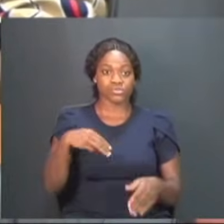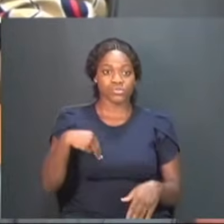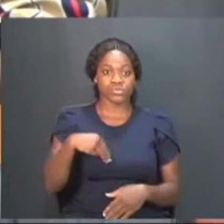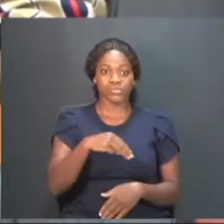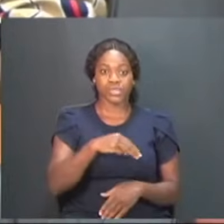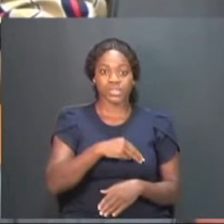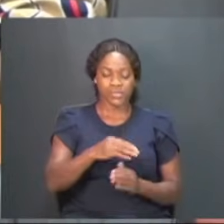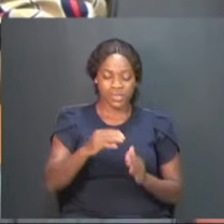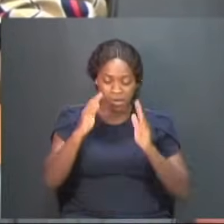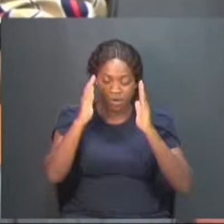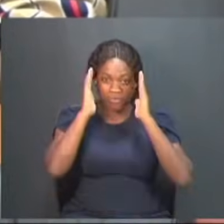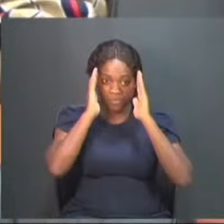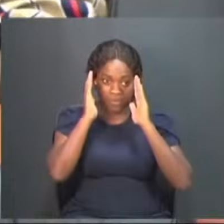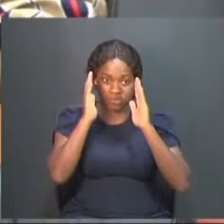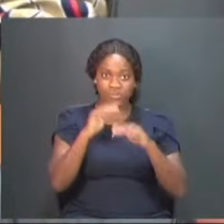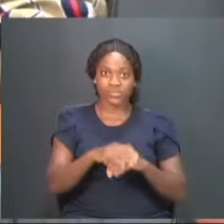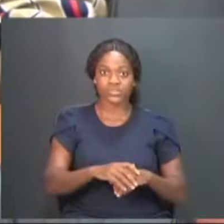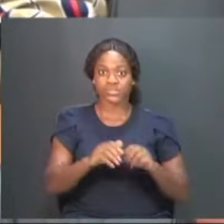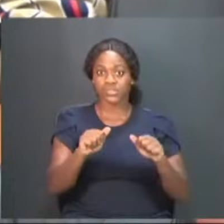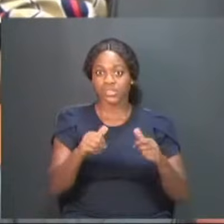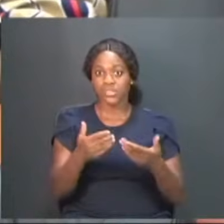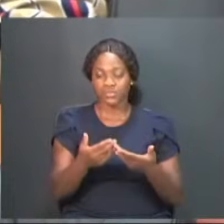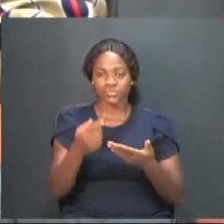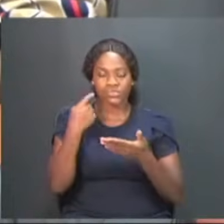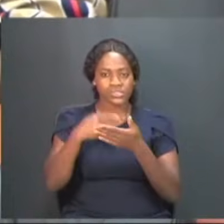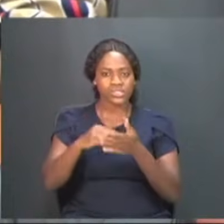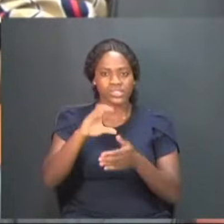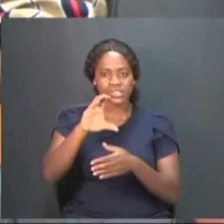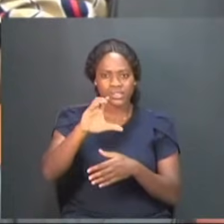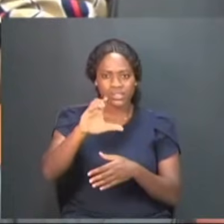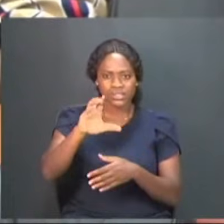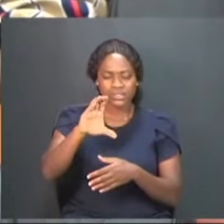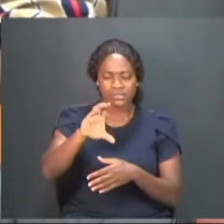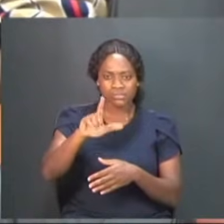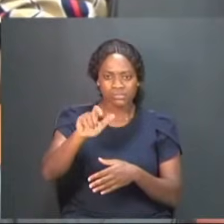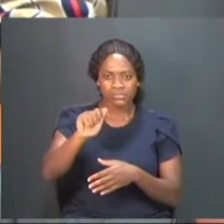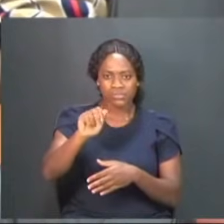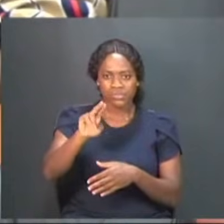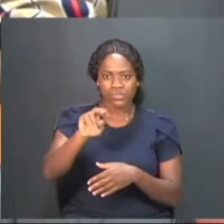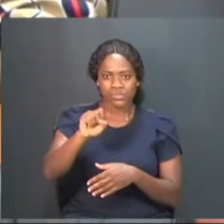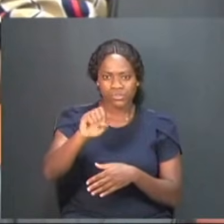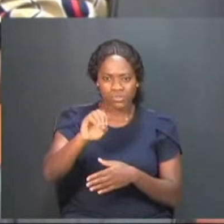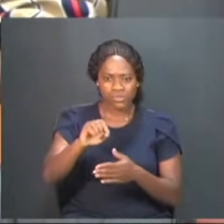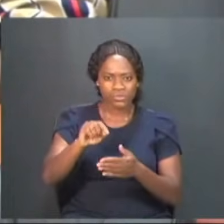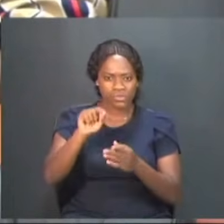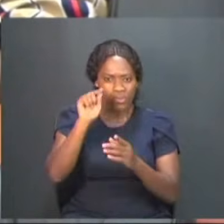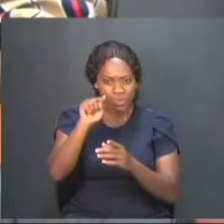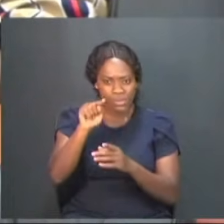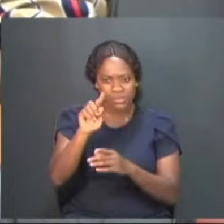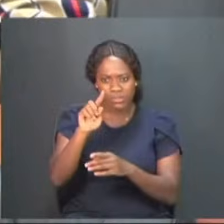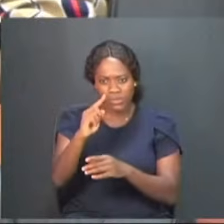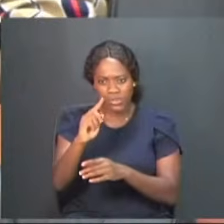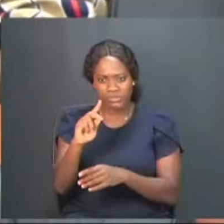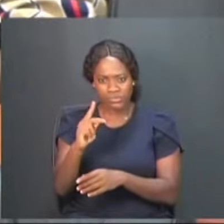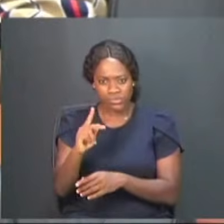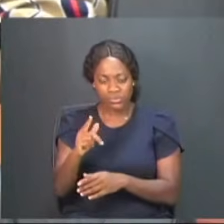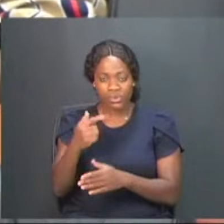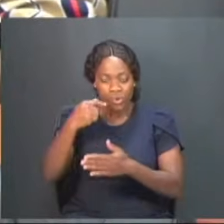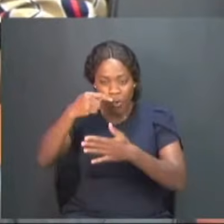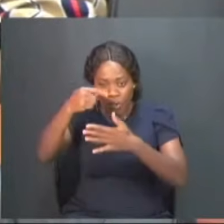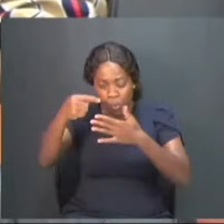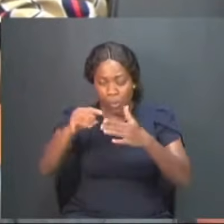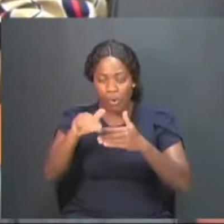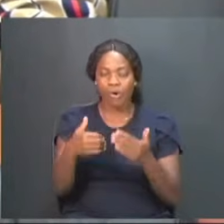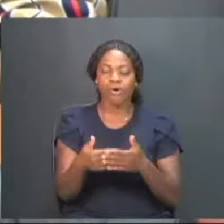pay attention so we go through clause by clause to pass this bill. And also, January next year,